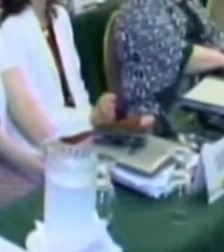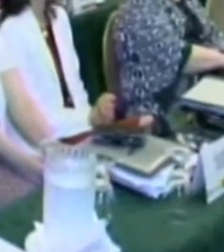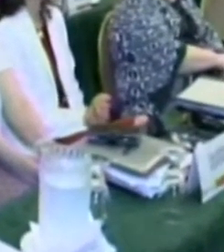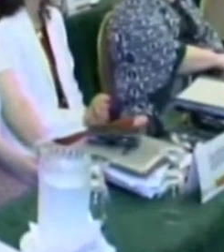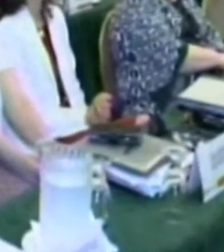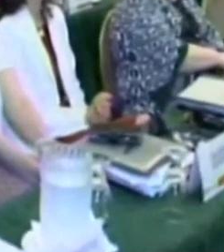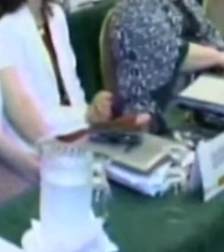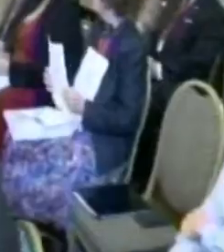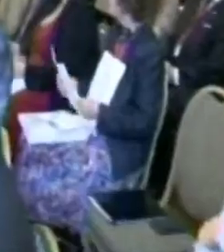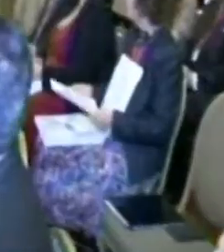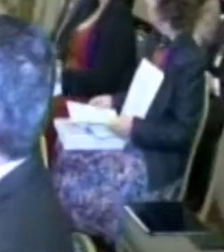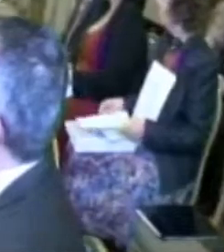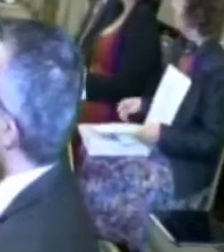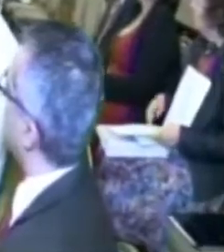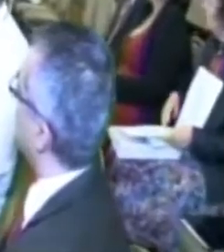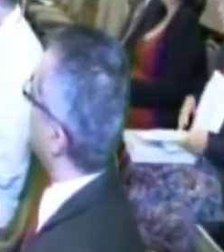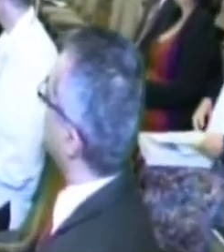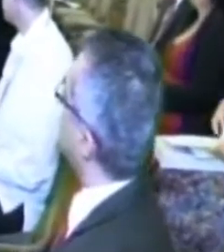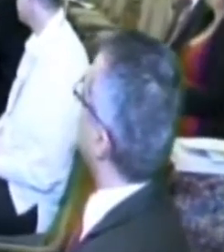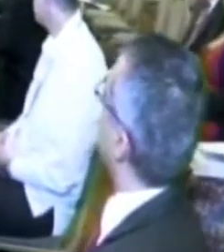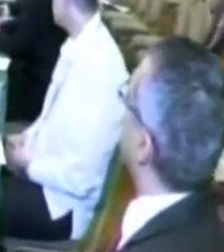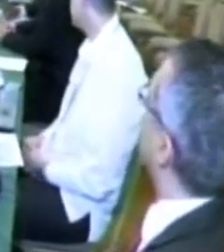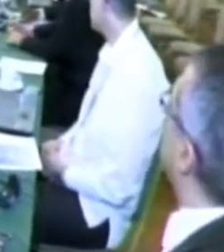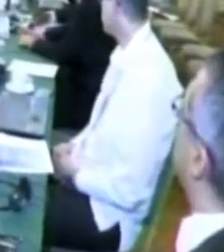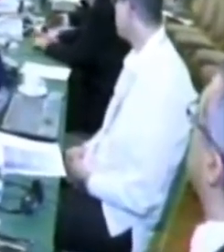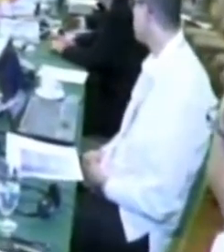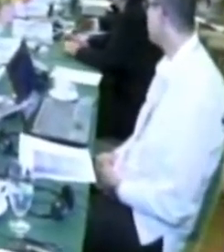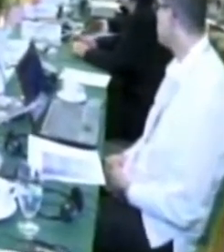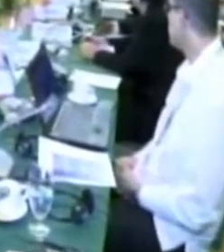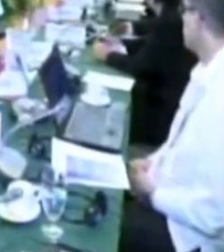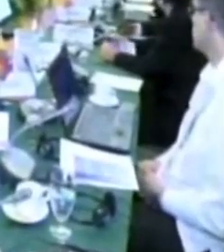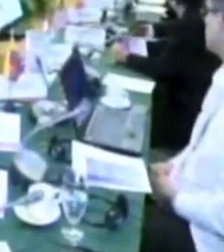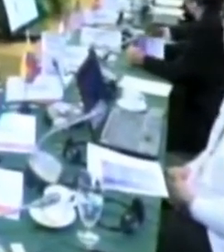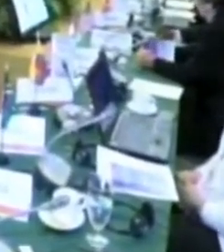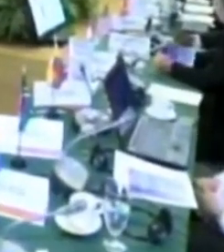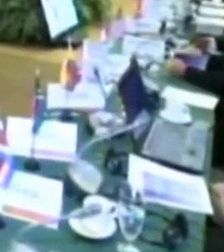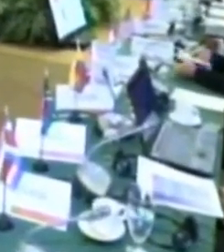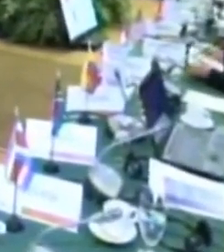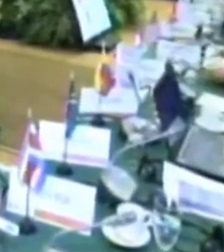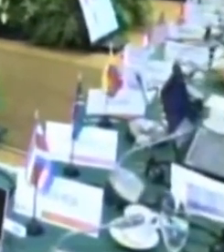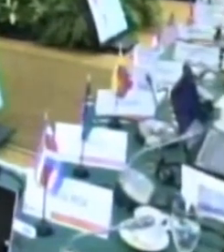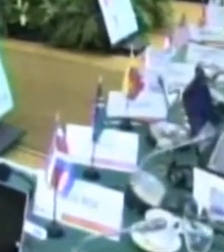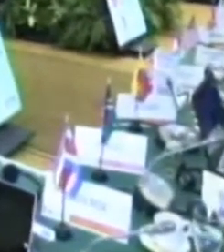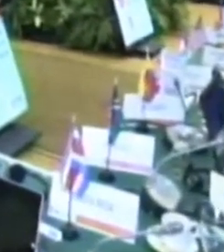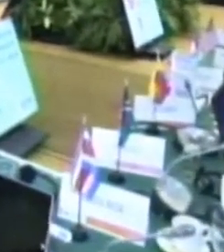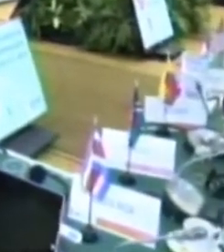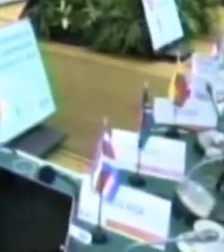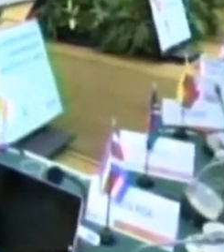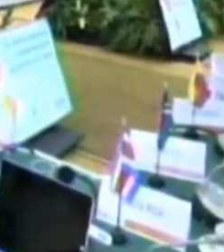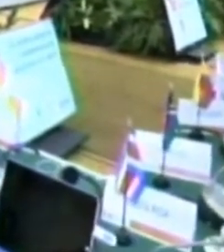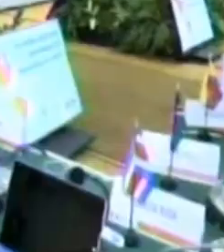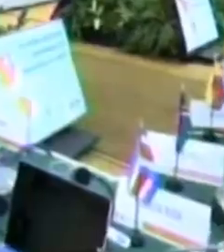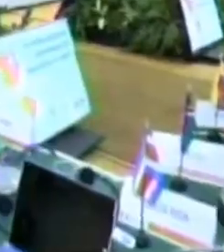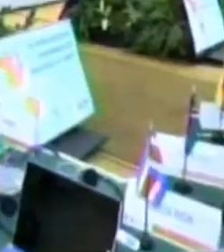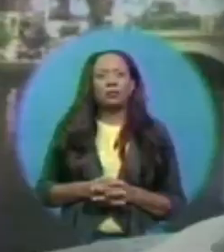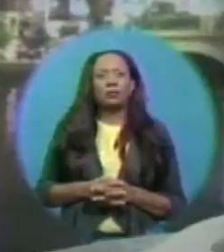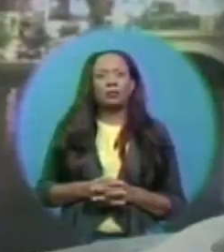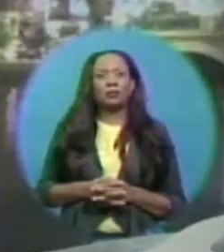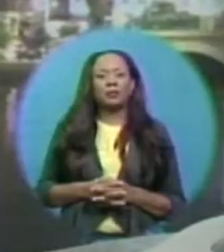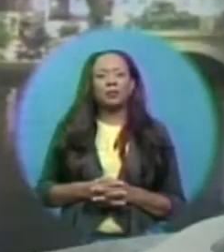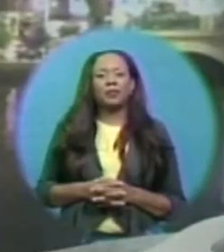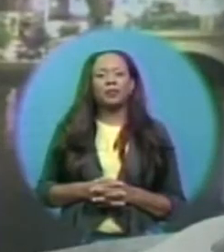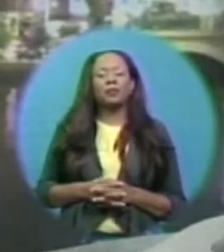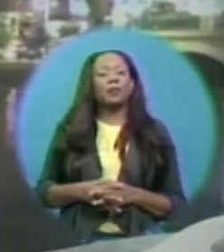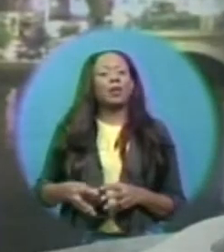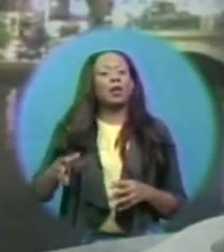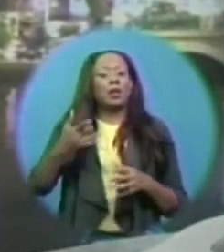this evening, but she says since she took over the Labour Ministry about 8 years ago, several pieces of legislation have been enacted in